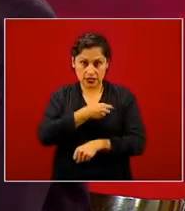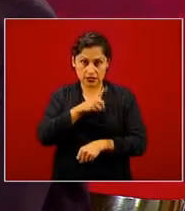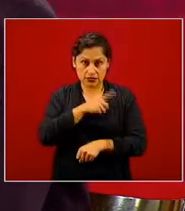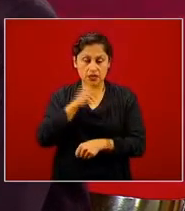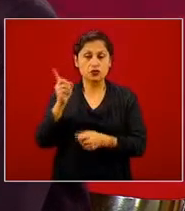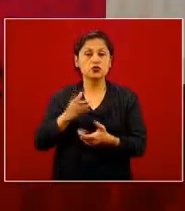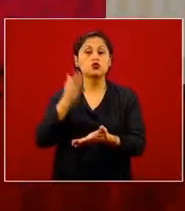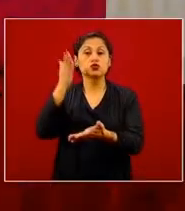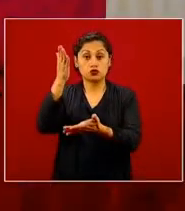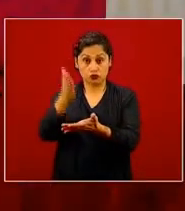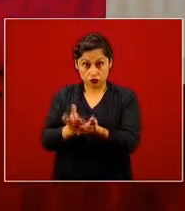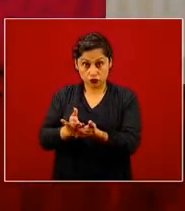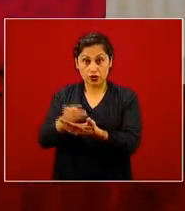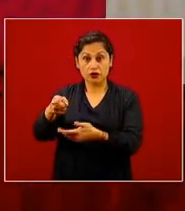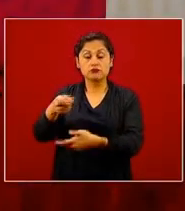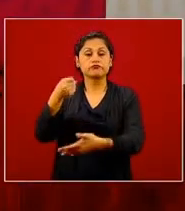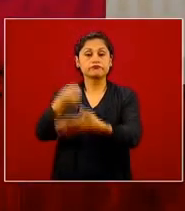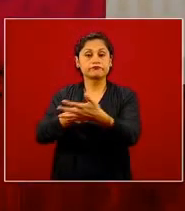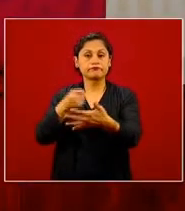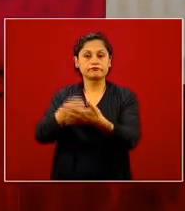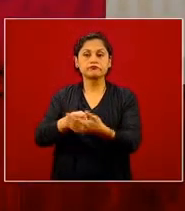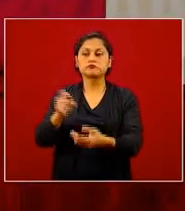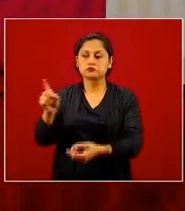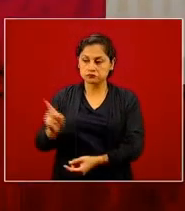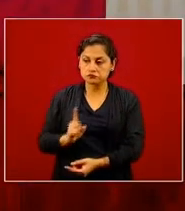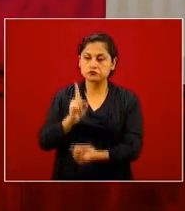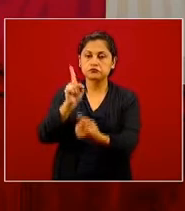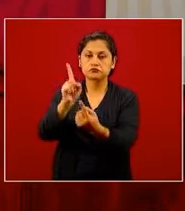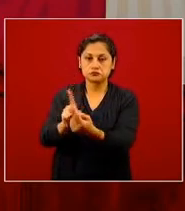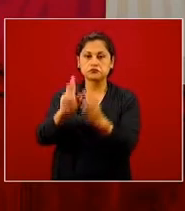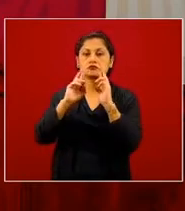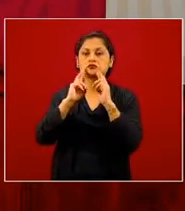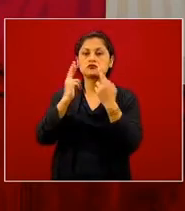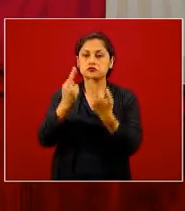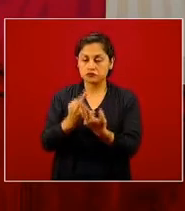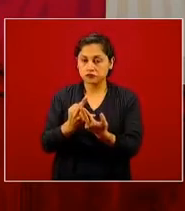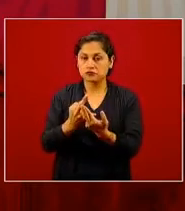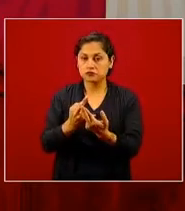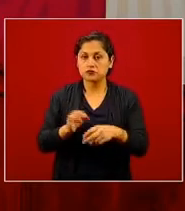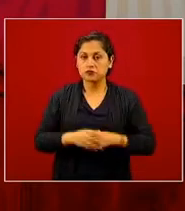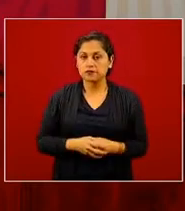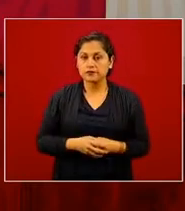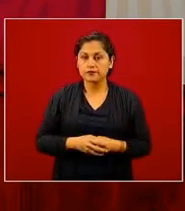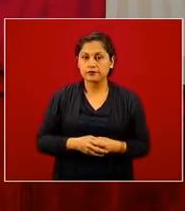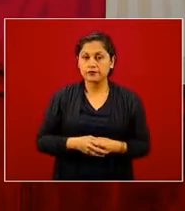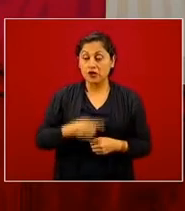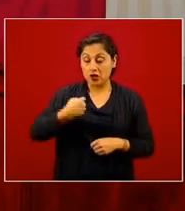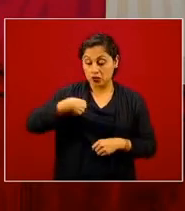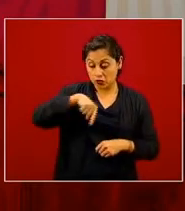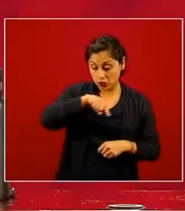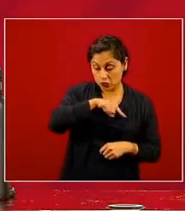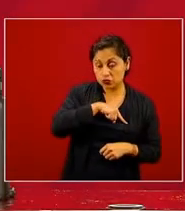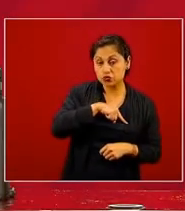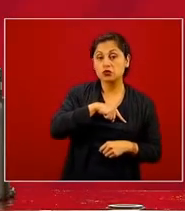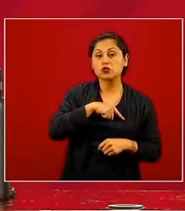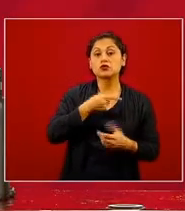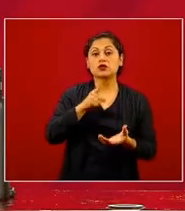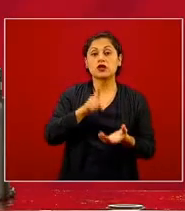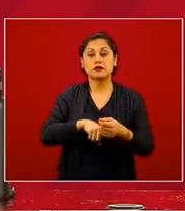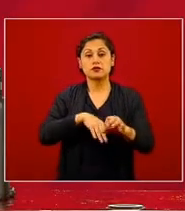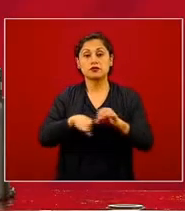the chief on finances on the health care ministry, they probably uh, heard this, and on behalf